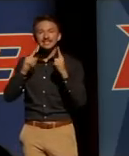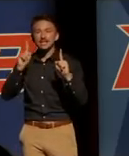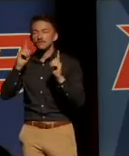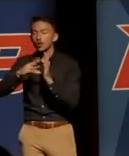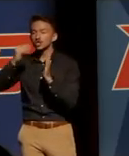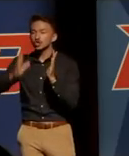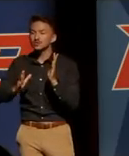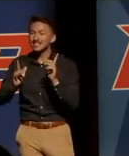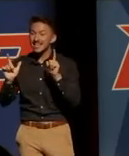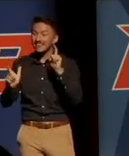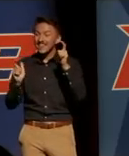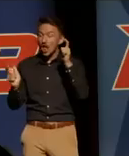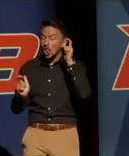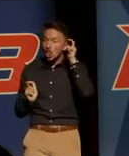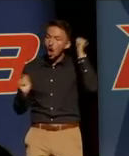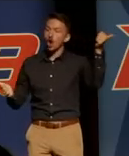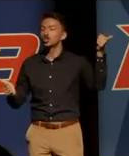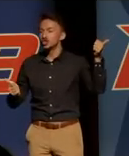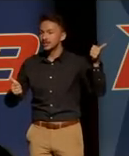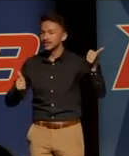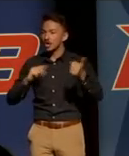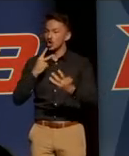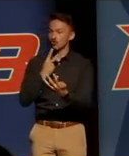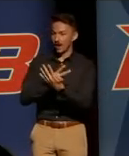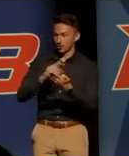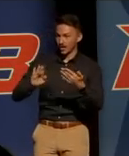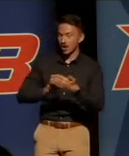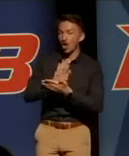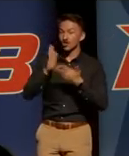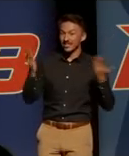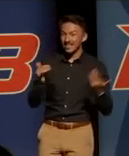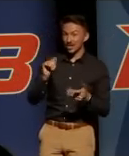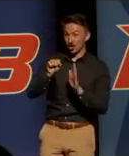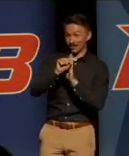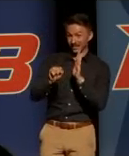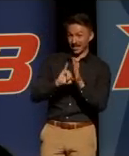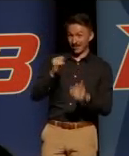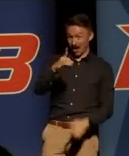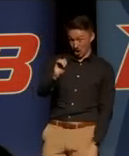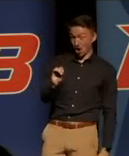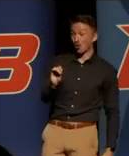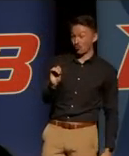largest graduate college in the state of Idaho.